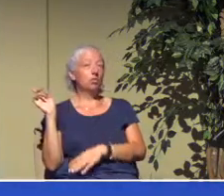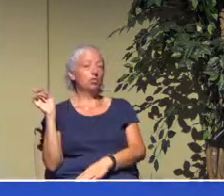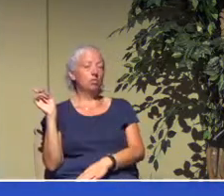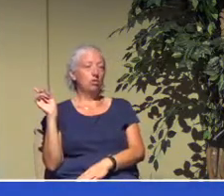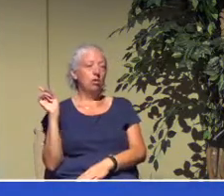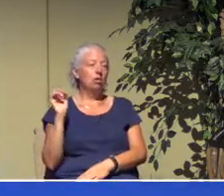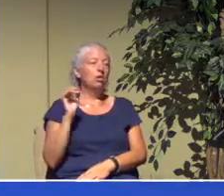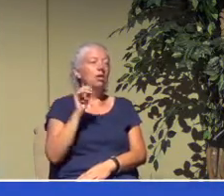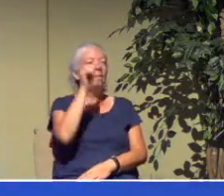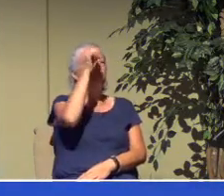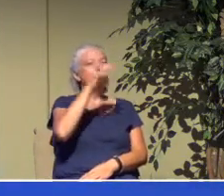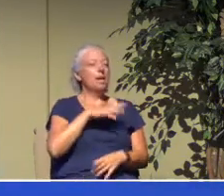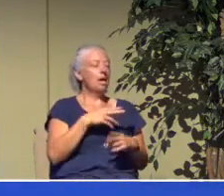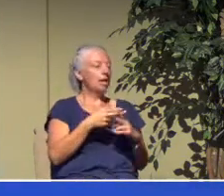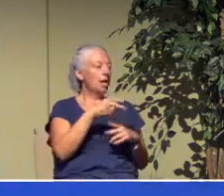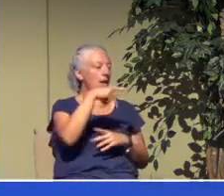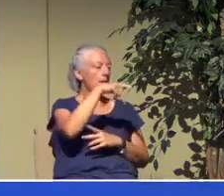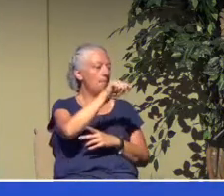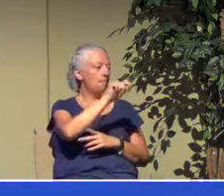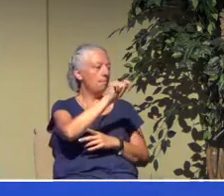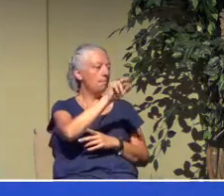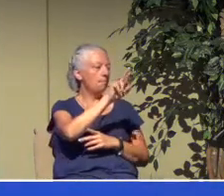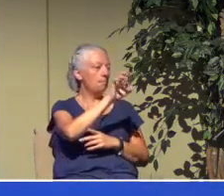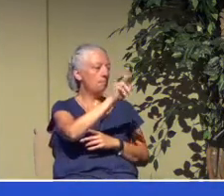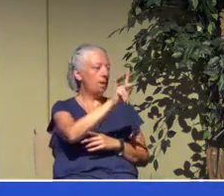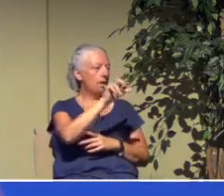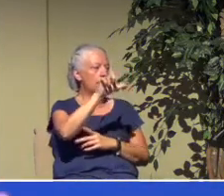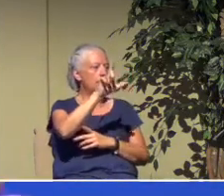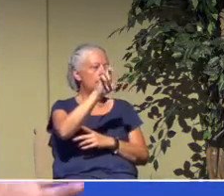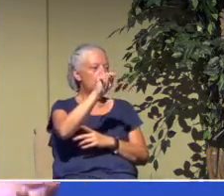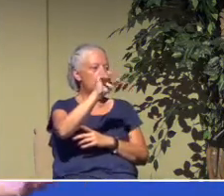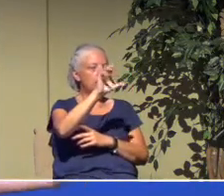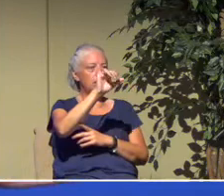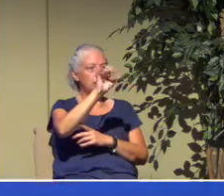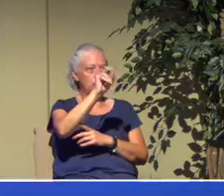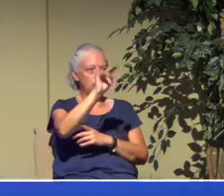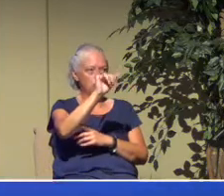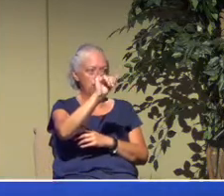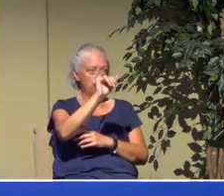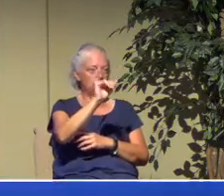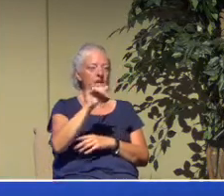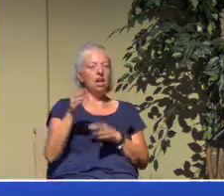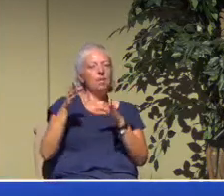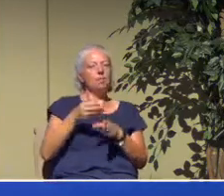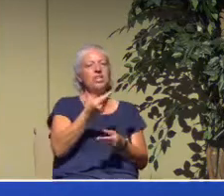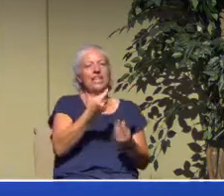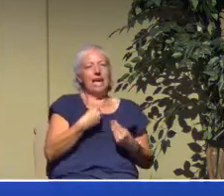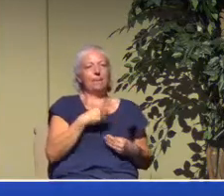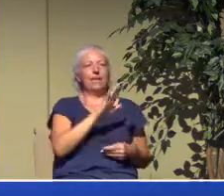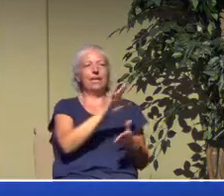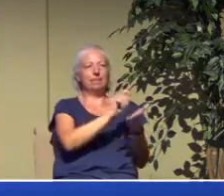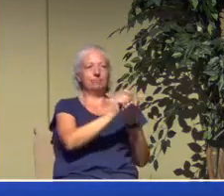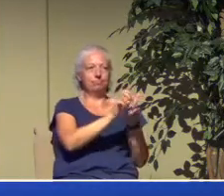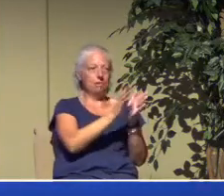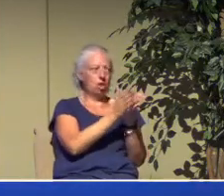by a man by the name of Patrick Lencioni. And let me tell you about Patrick Lencioni. Somebody gave me a book by Patrick Lencioni,